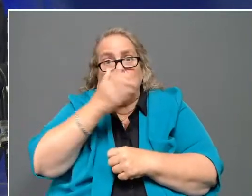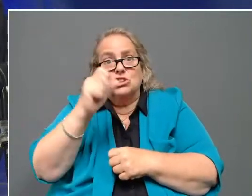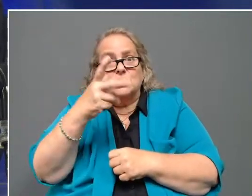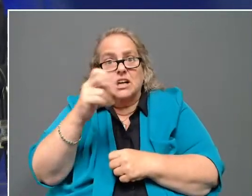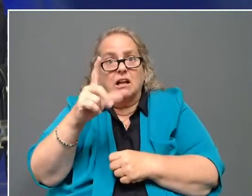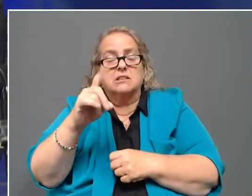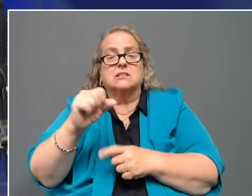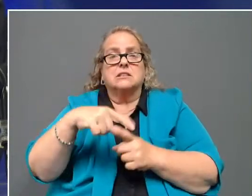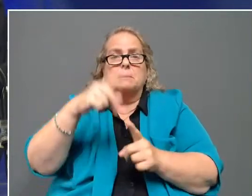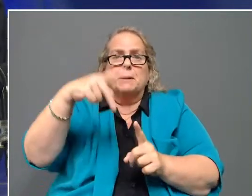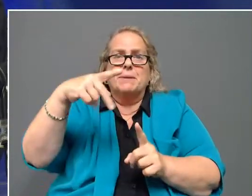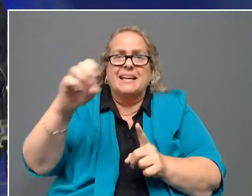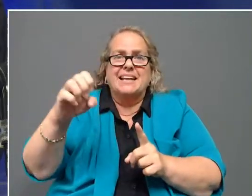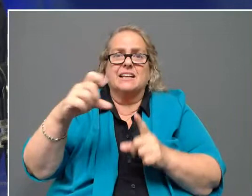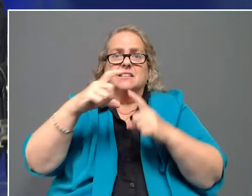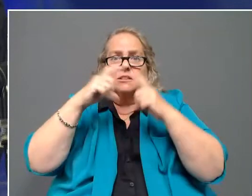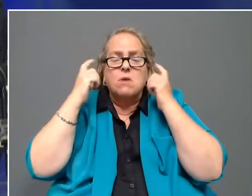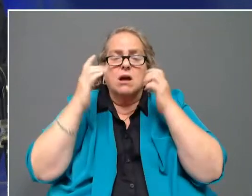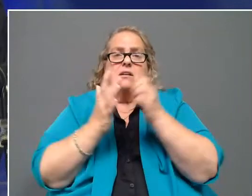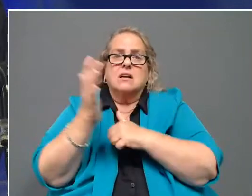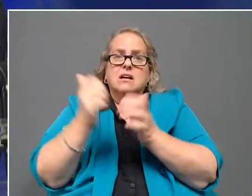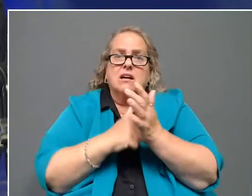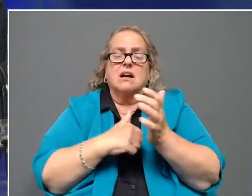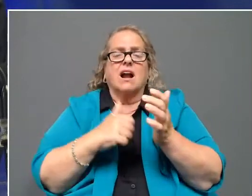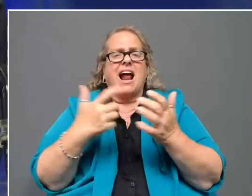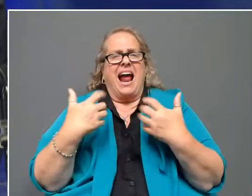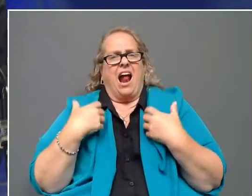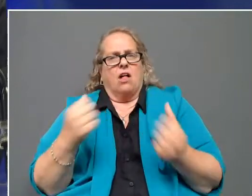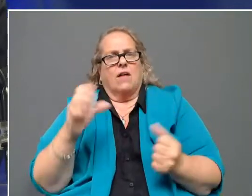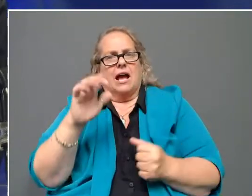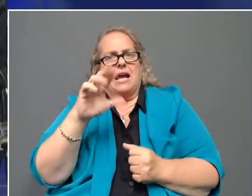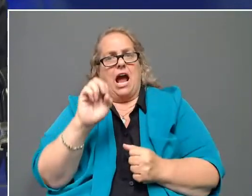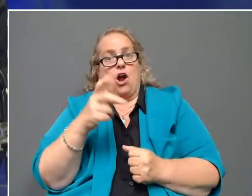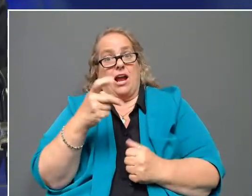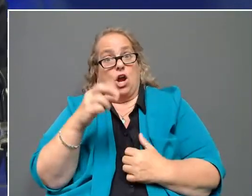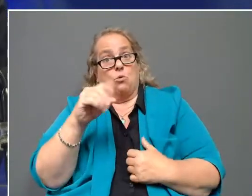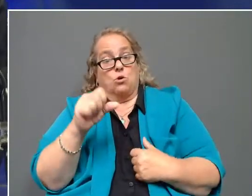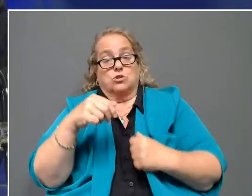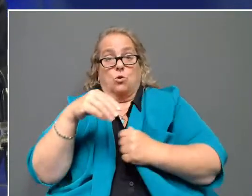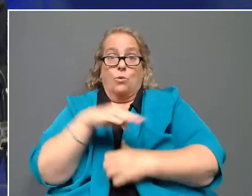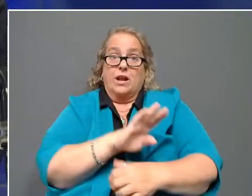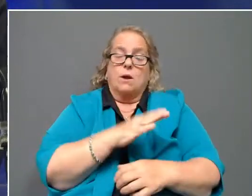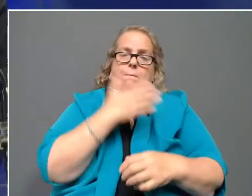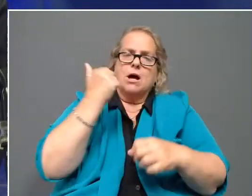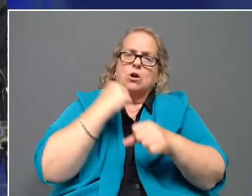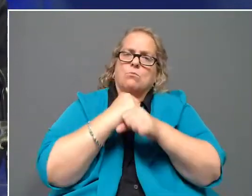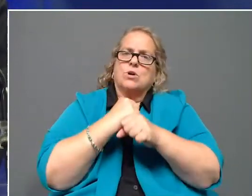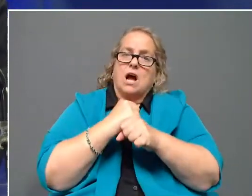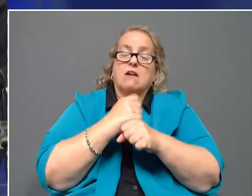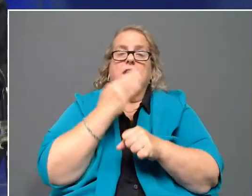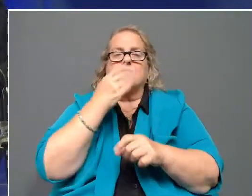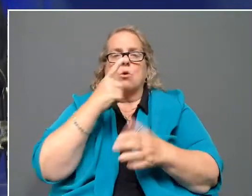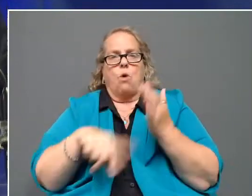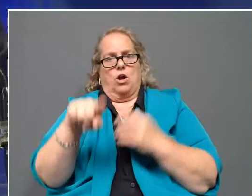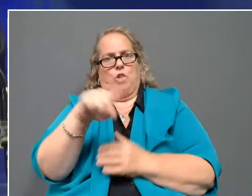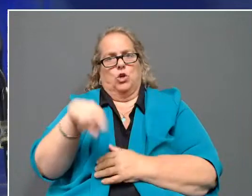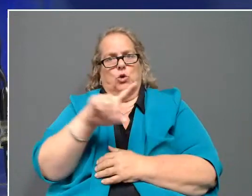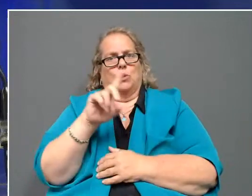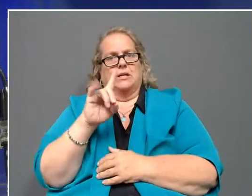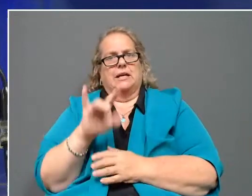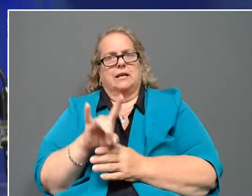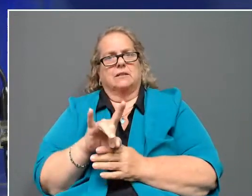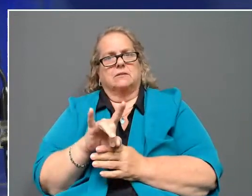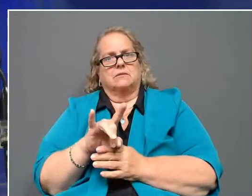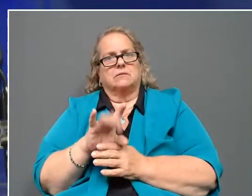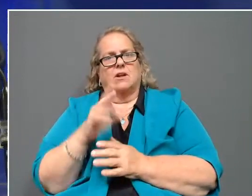there were healthcare heroes that went in better protected to COVID wards because of what you did. That means there were patients in there that